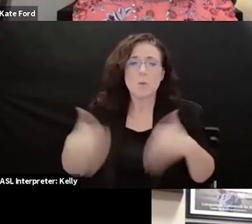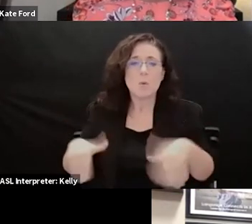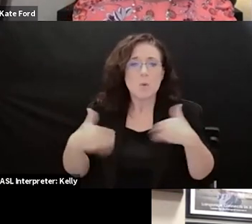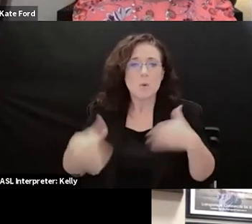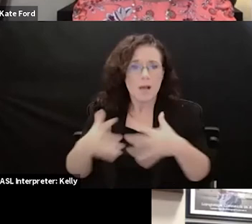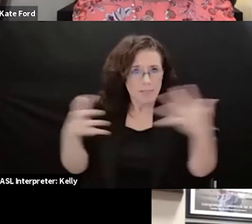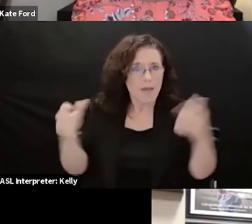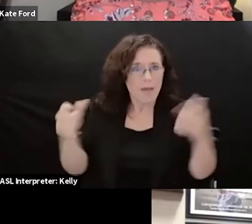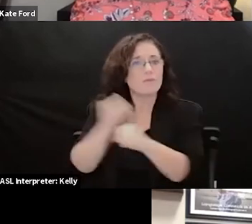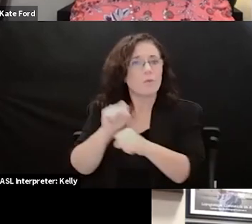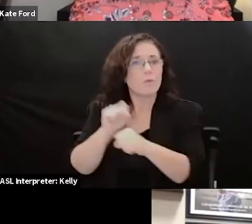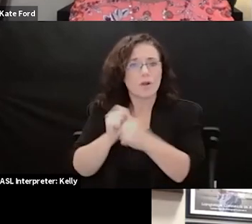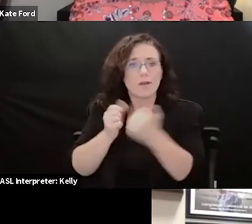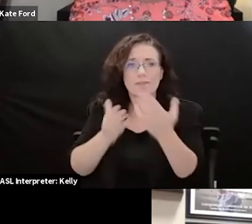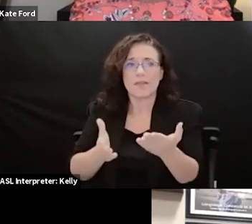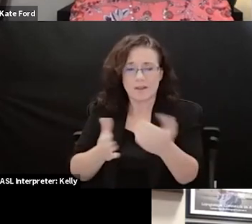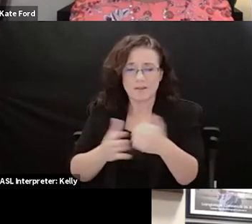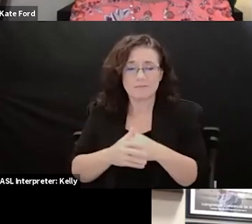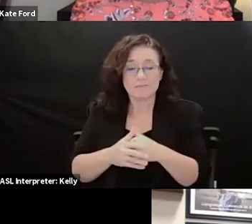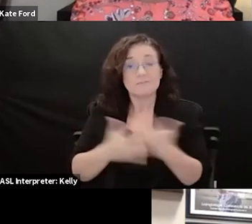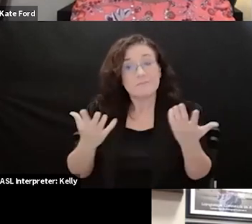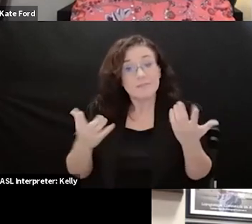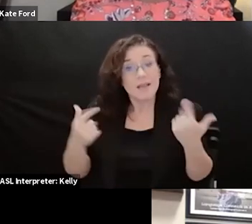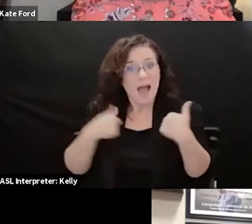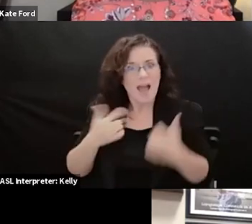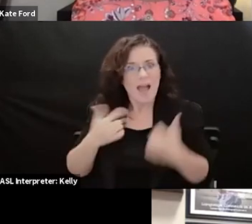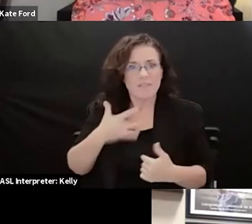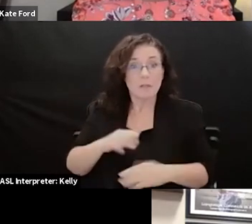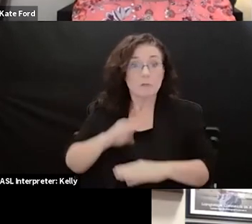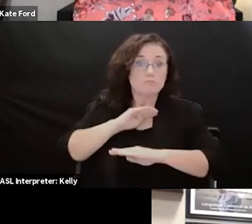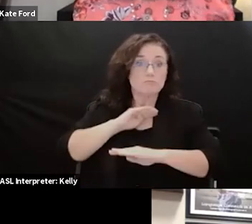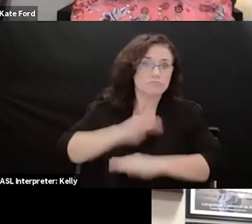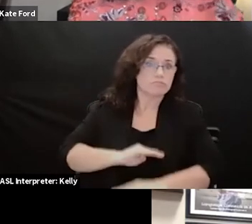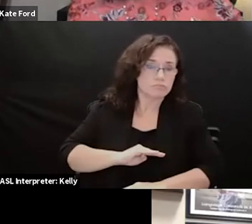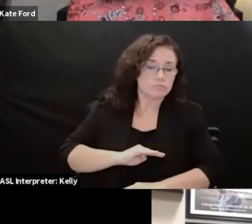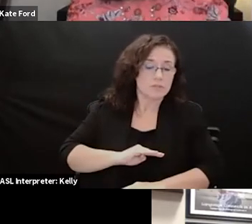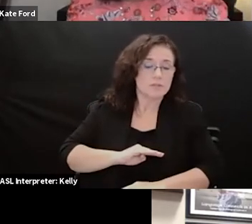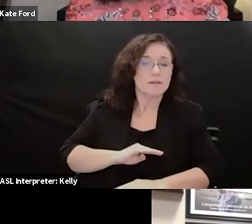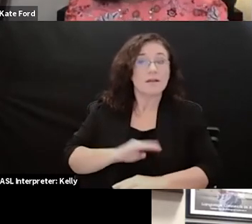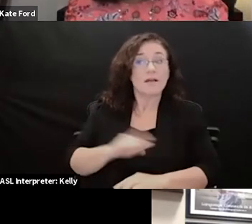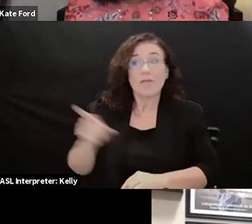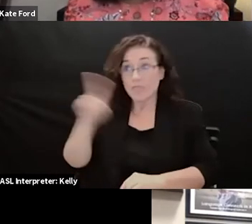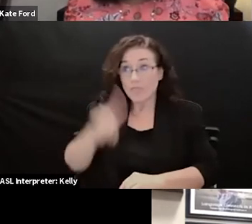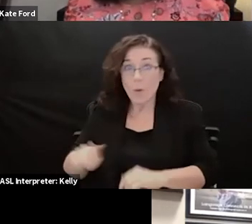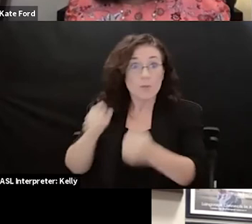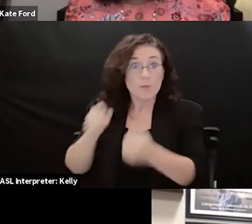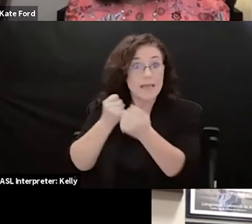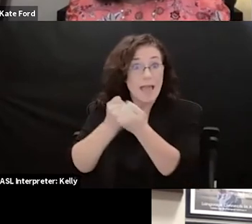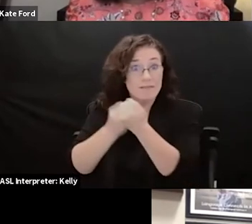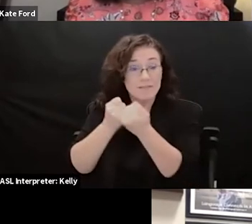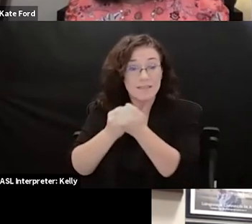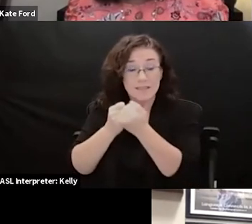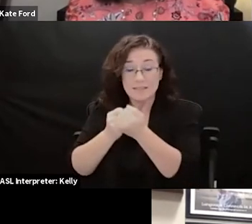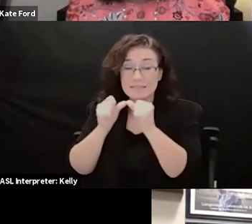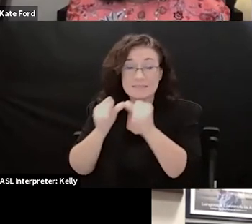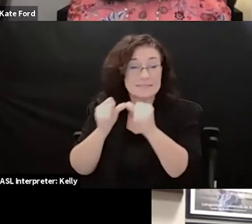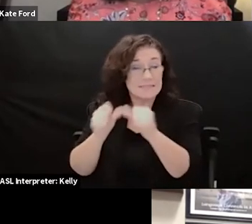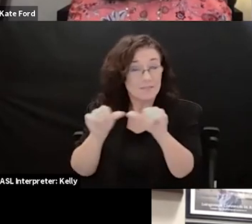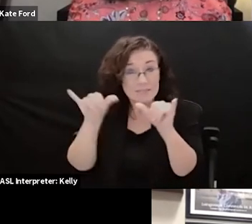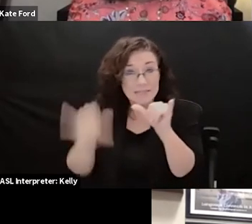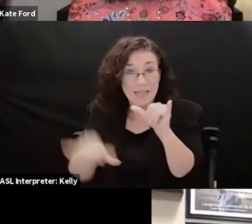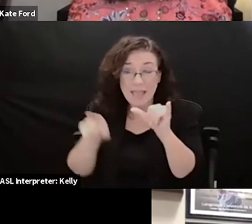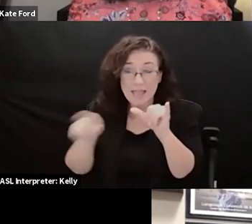that's why i'm relieved and grateful to the advocates that stayed yes wait far too long tonight uh that we're at 9